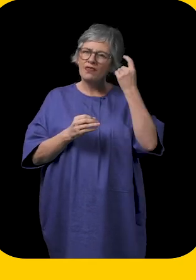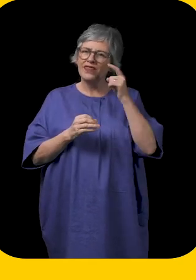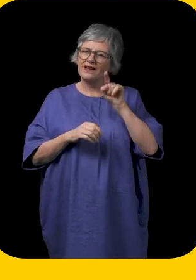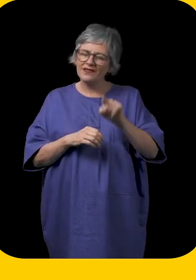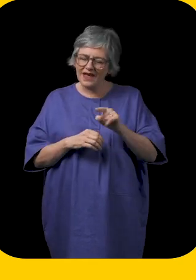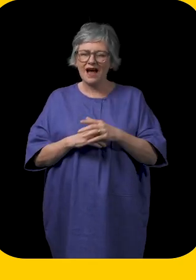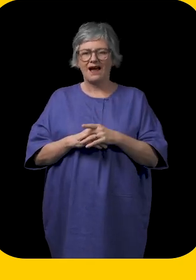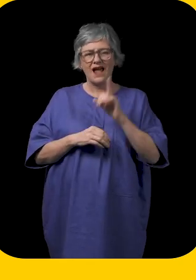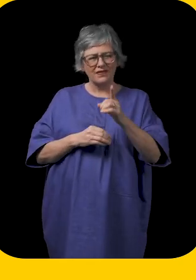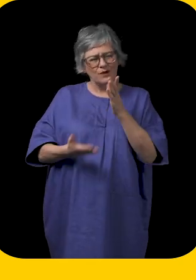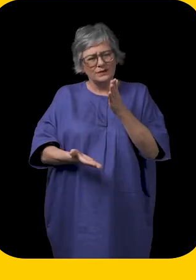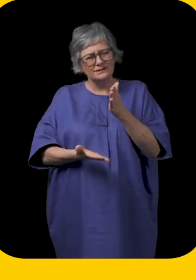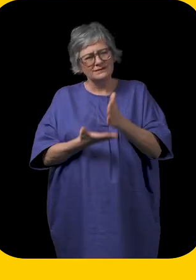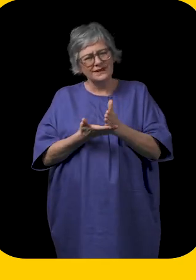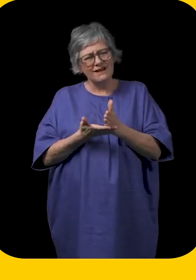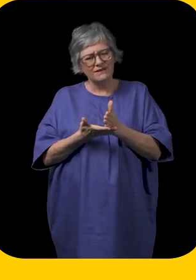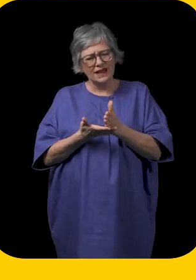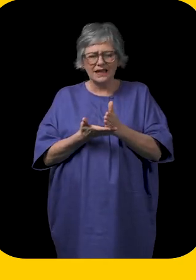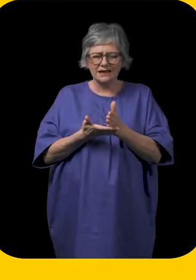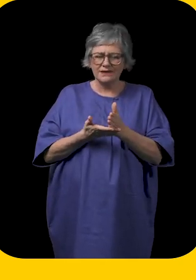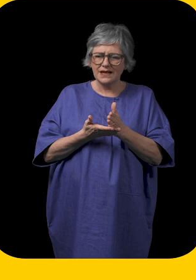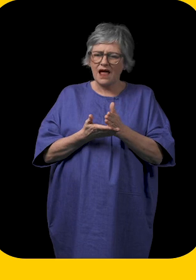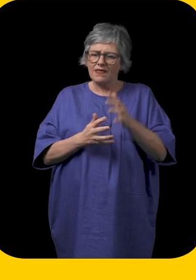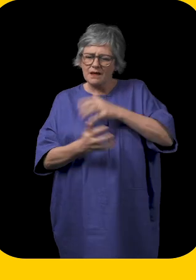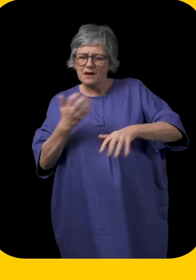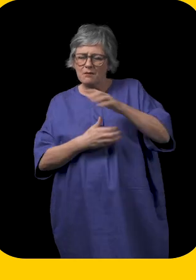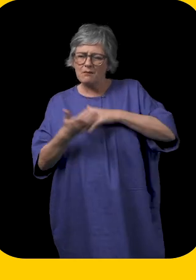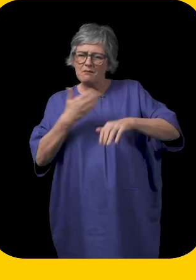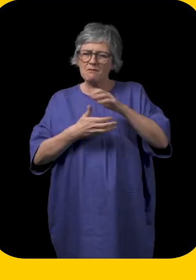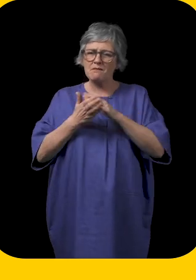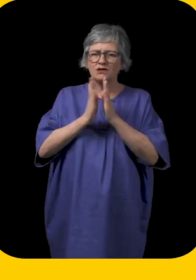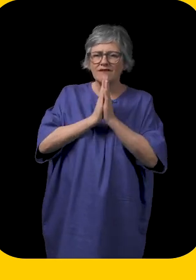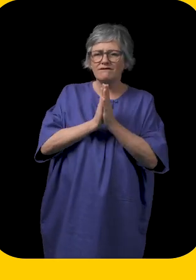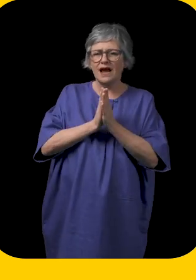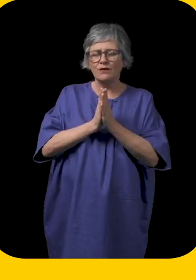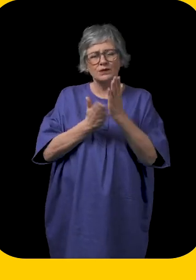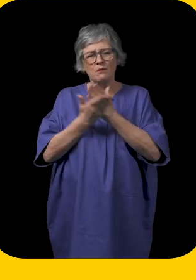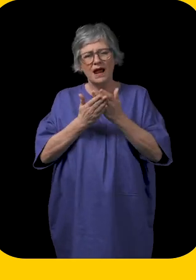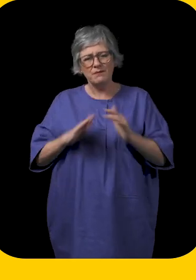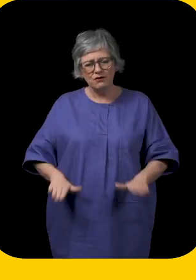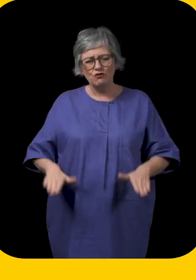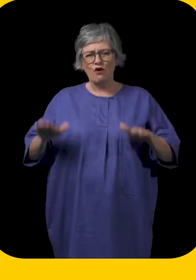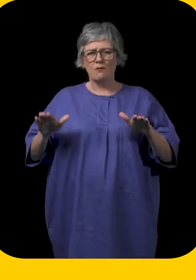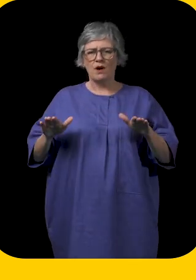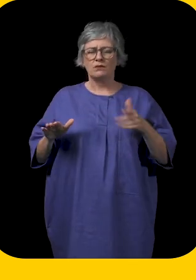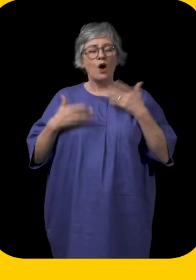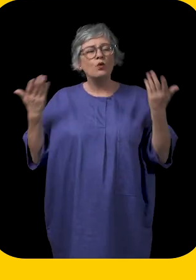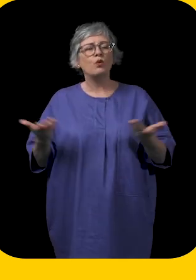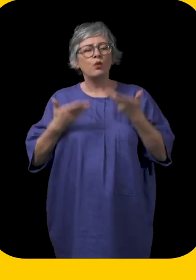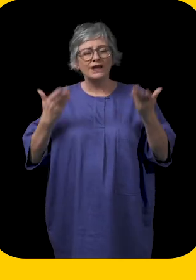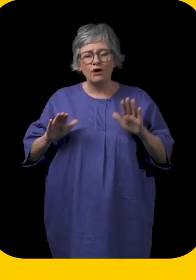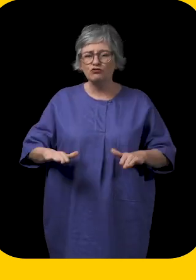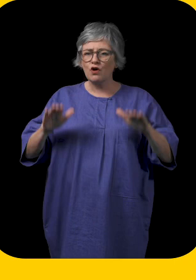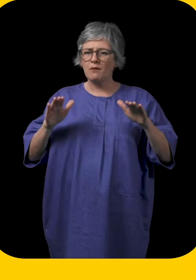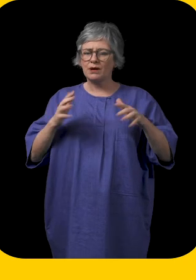yeah, so I think that was definitely, I think the multi-faith presence was a part of me growing up. But also I think in terms of where I